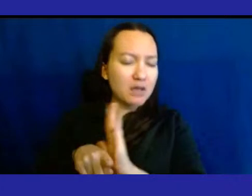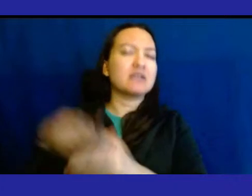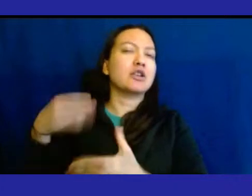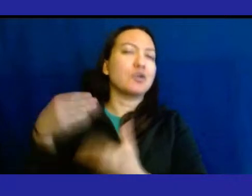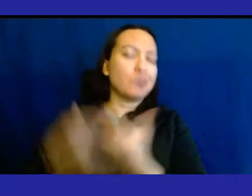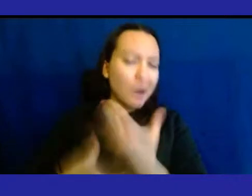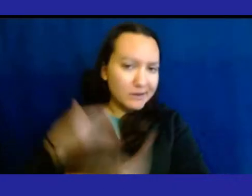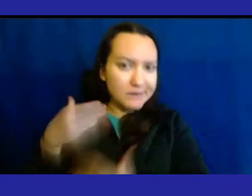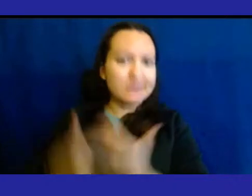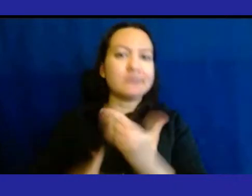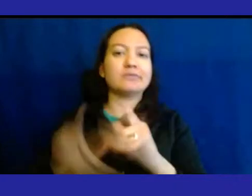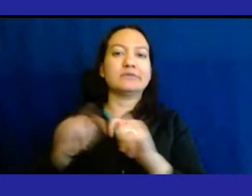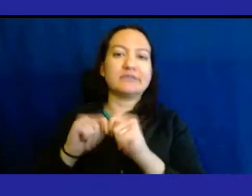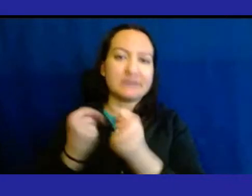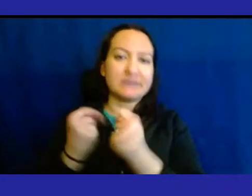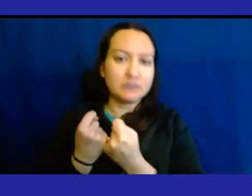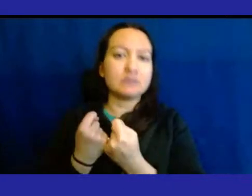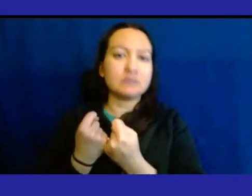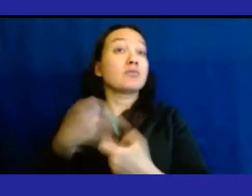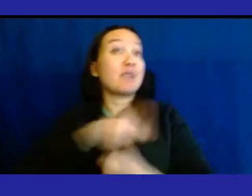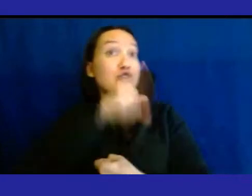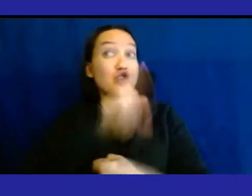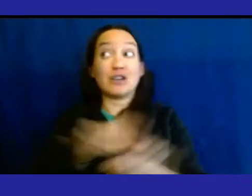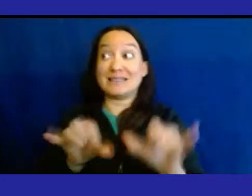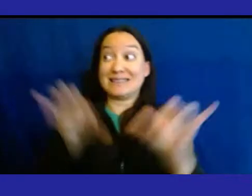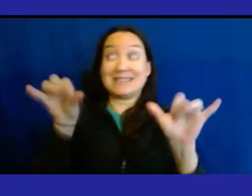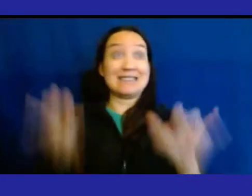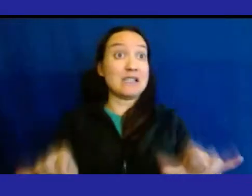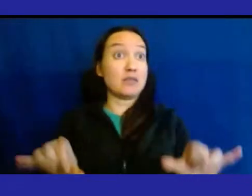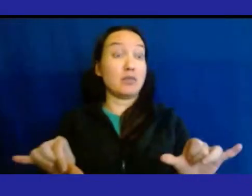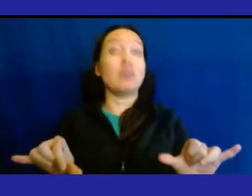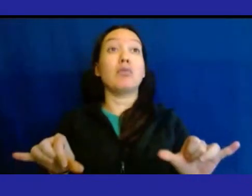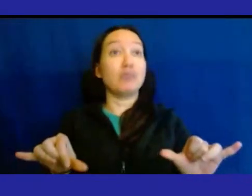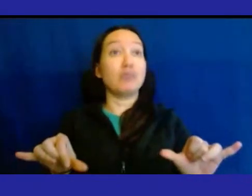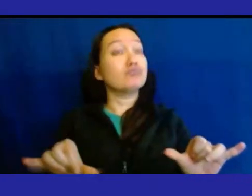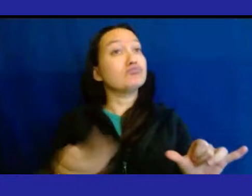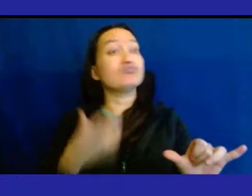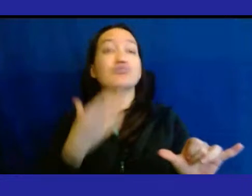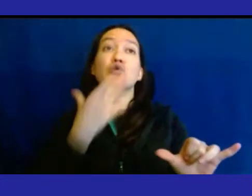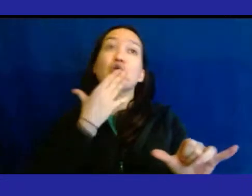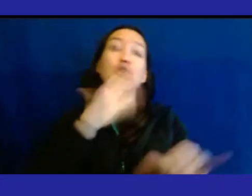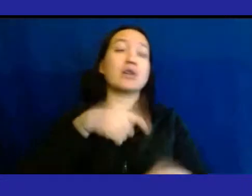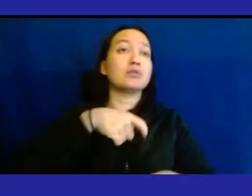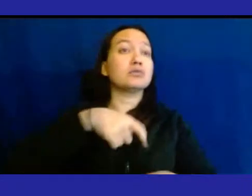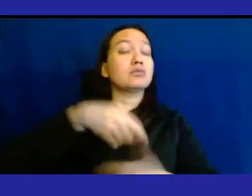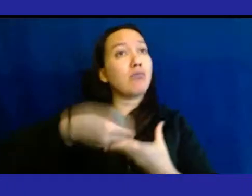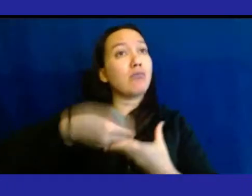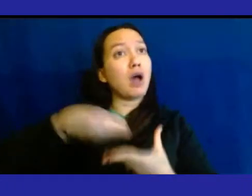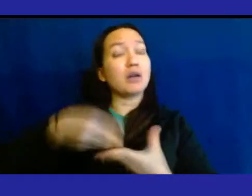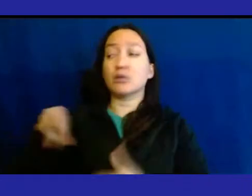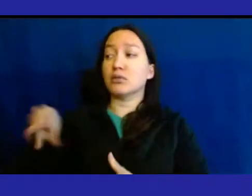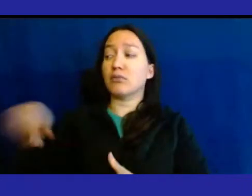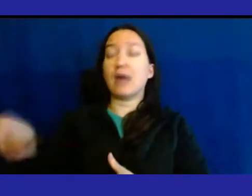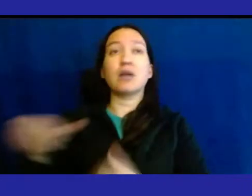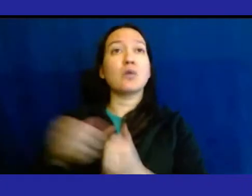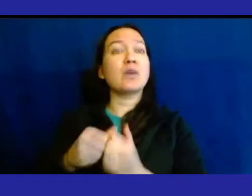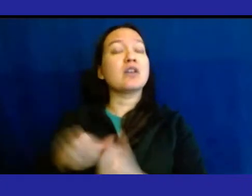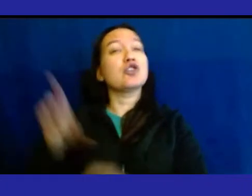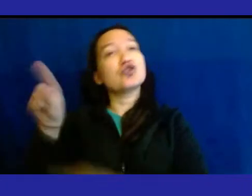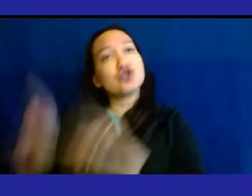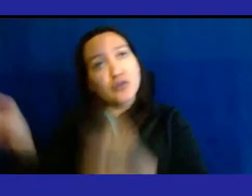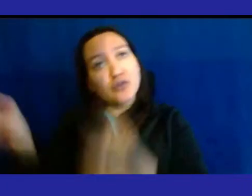team to make sure that our system spends a fair share of money with diverse and women-owned